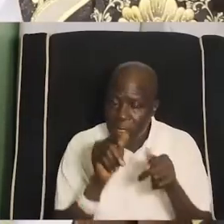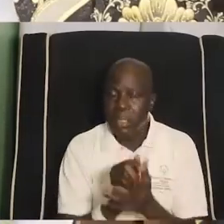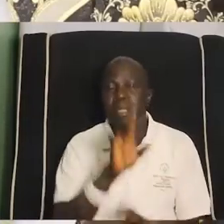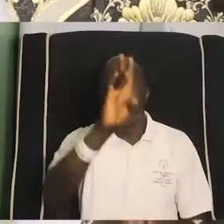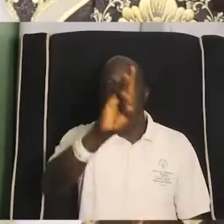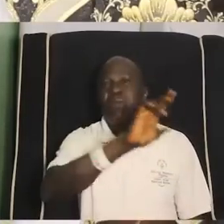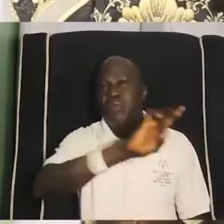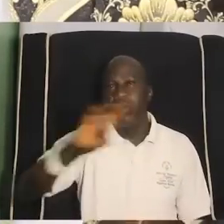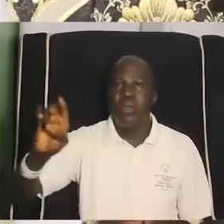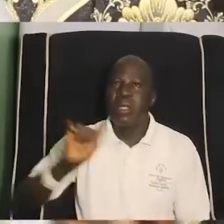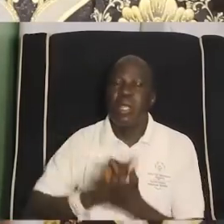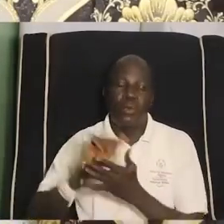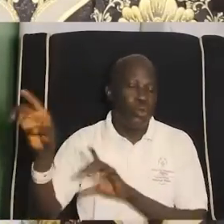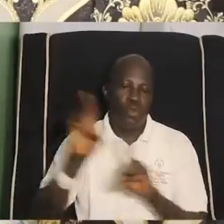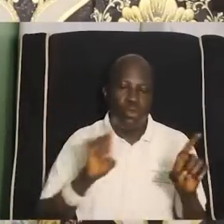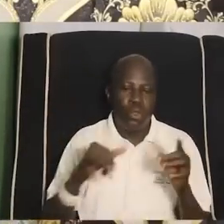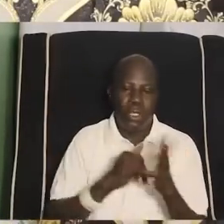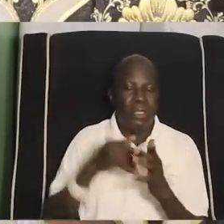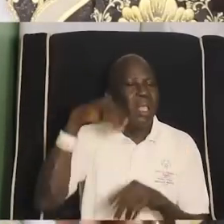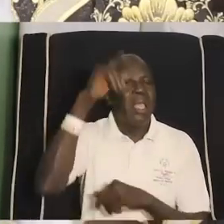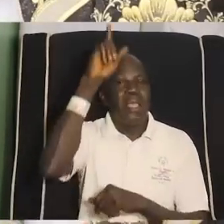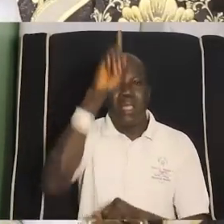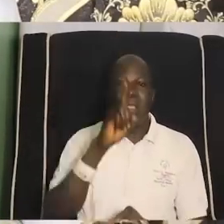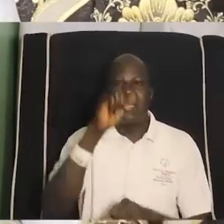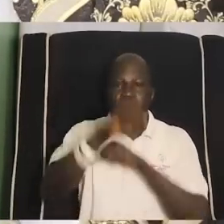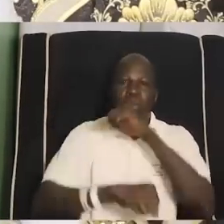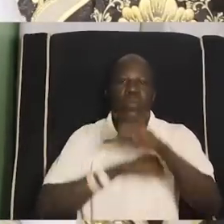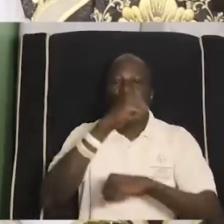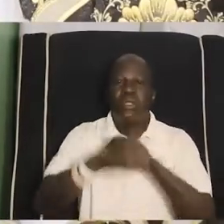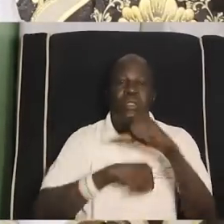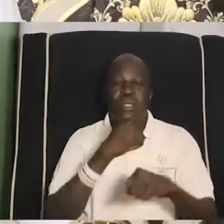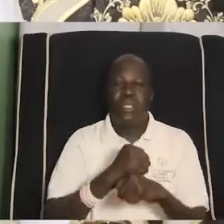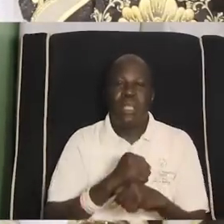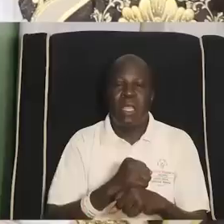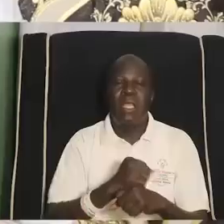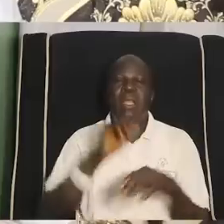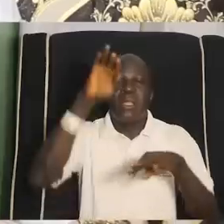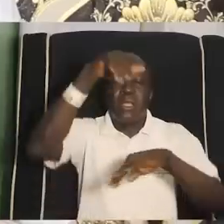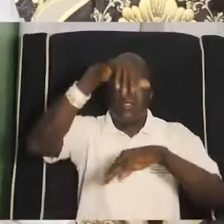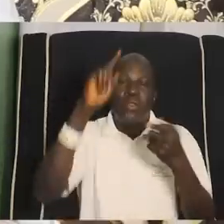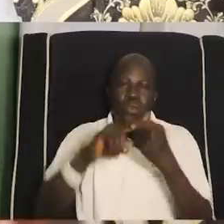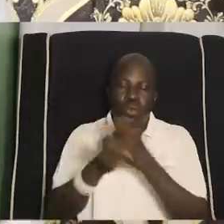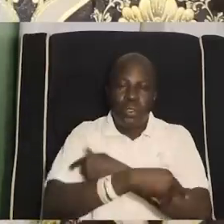ṣe mọ́ ṣe lọ́dọọdún. That's how we do it. 7,700 ọjọ́ tó yàtọ̀ náà.